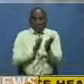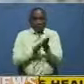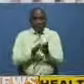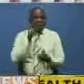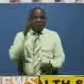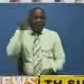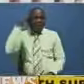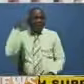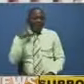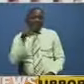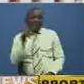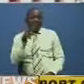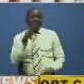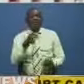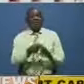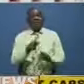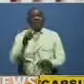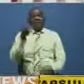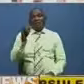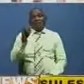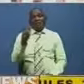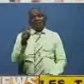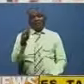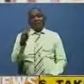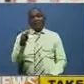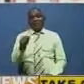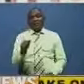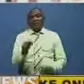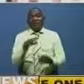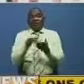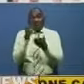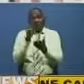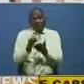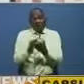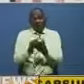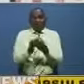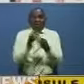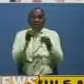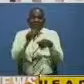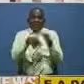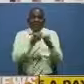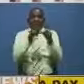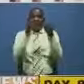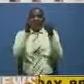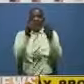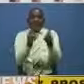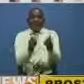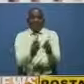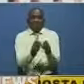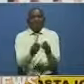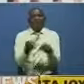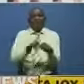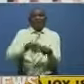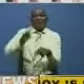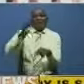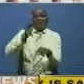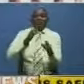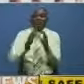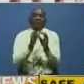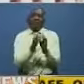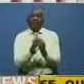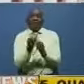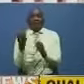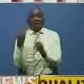school, Mrs. Cynthia Obuonti, said the number of students writing this year's exams is up compared